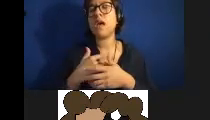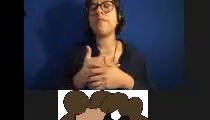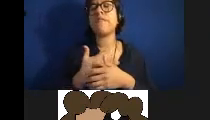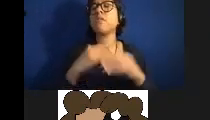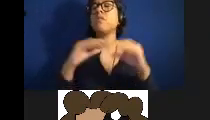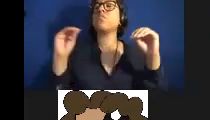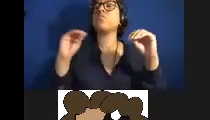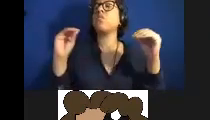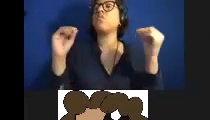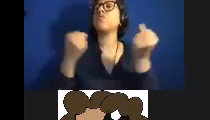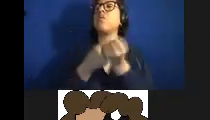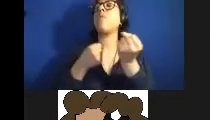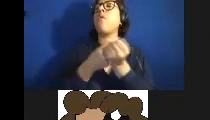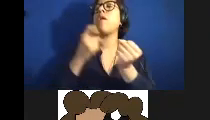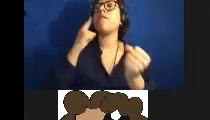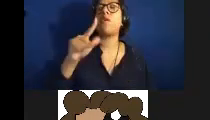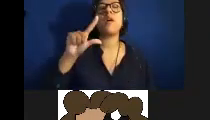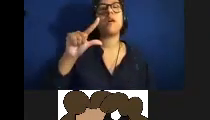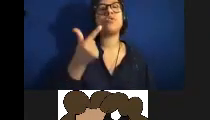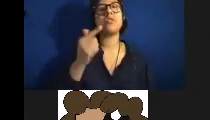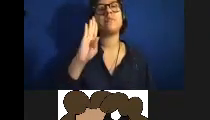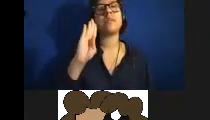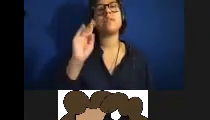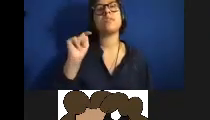the LGBTQ community.